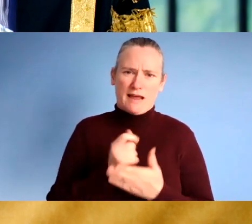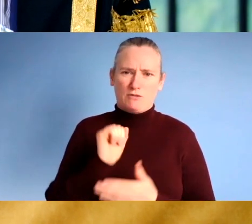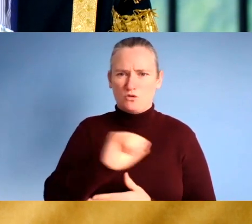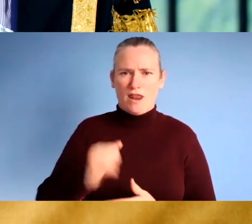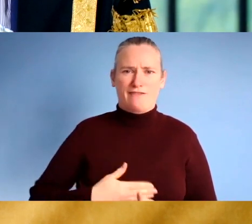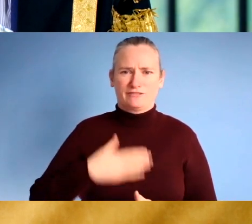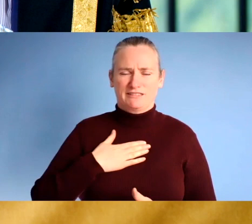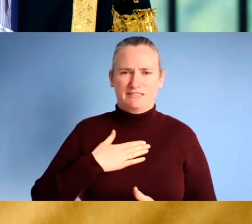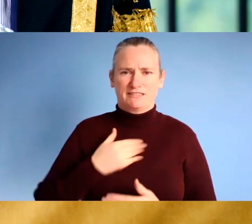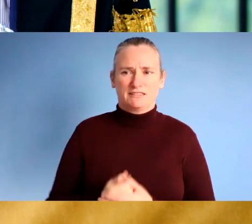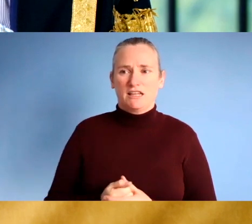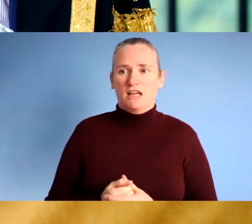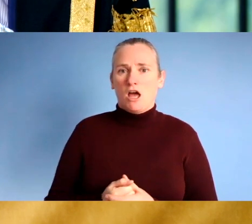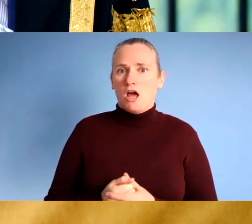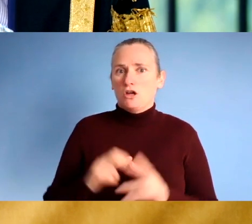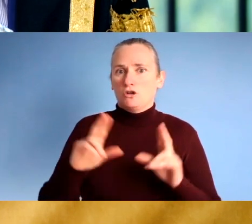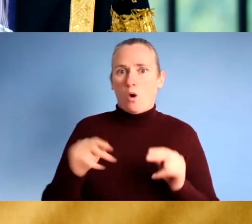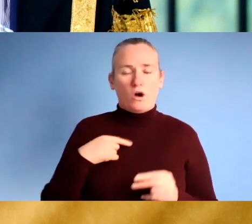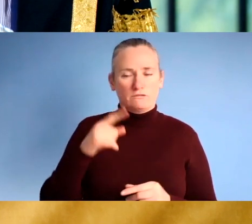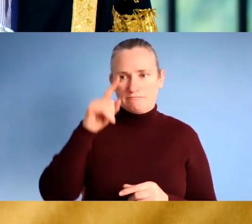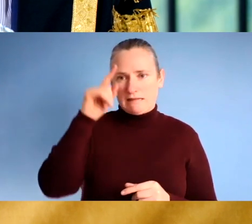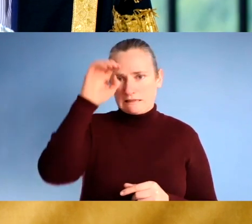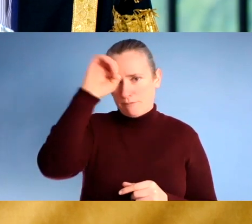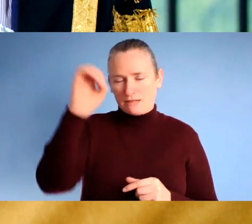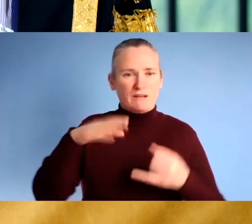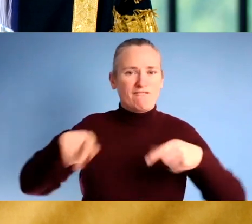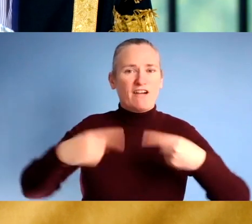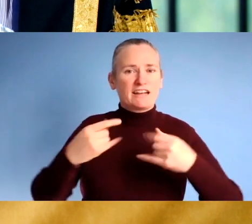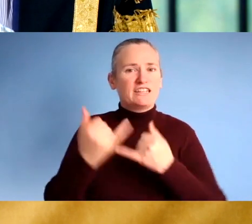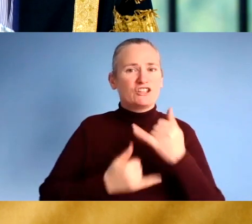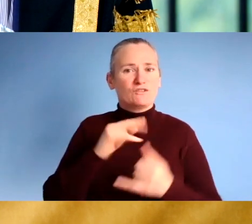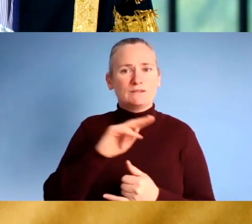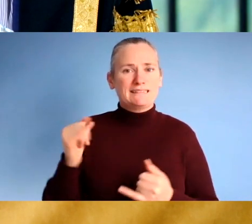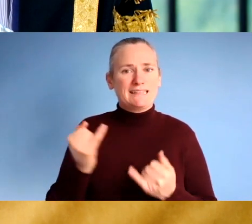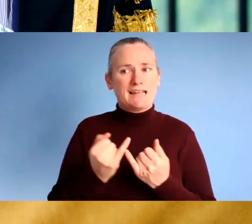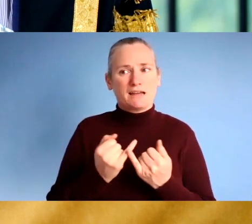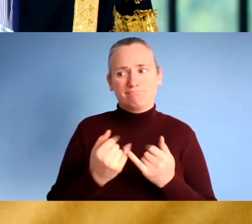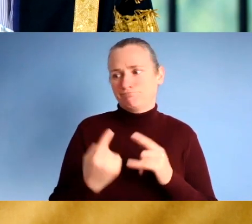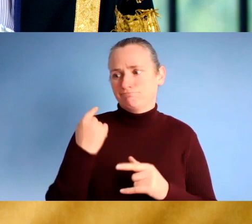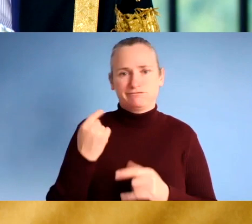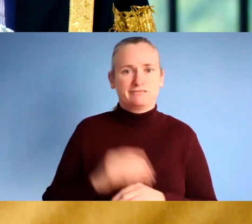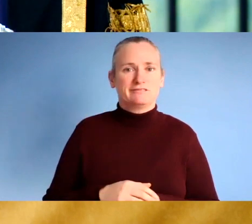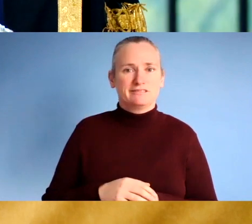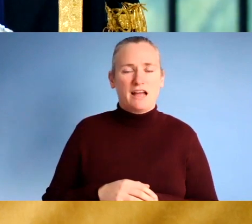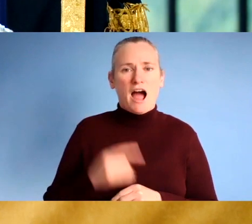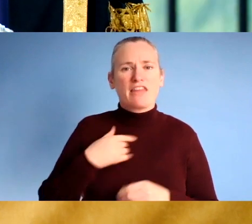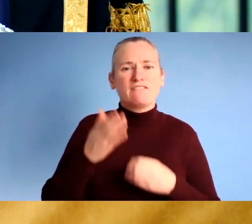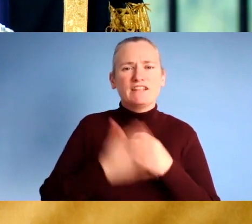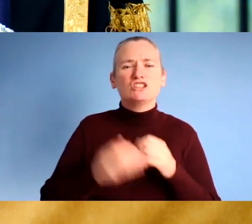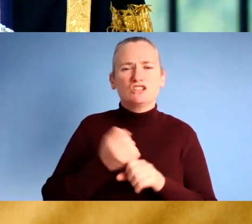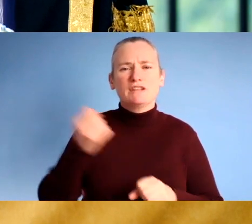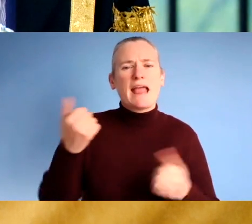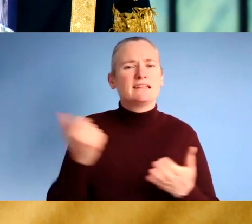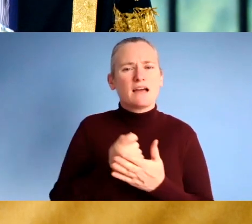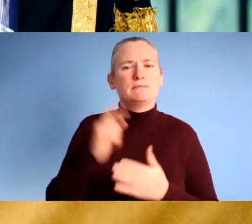lives. No one could have predicted what your final year at UCC would have looked like. I think completing a degree at any